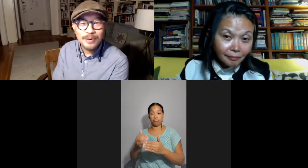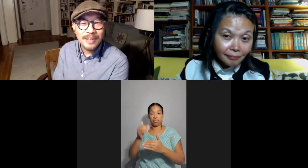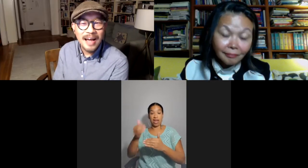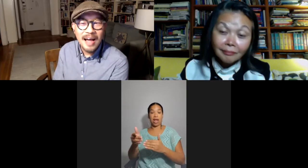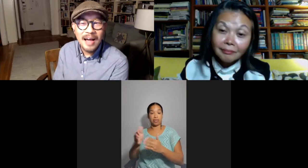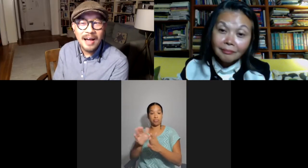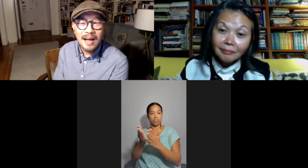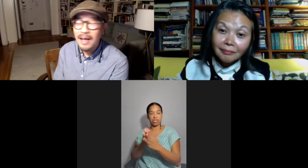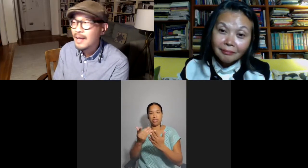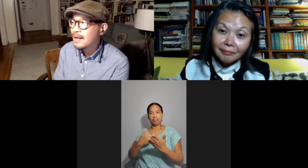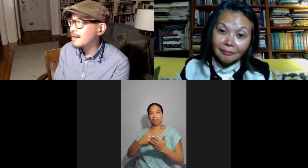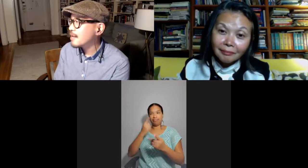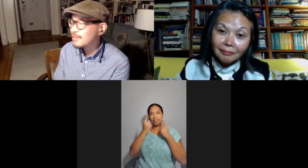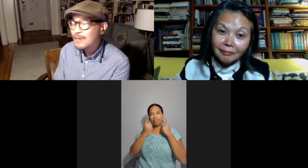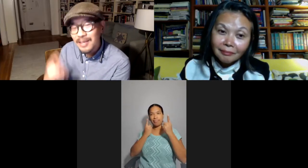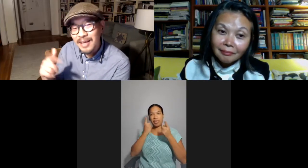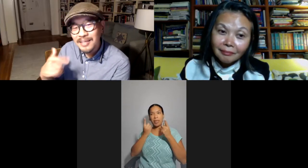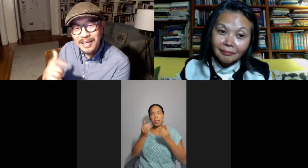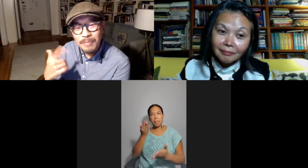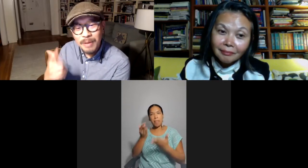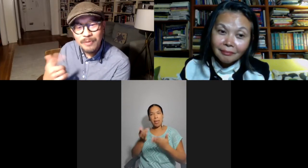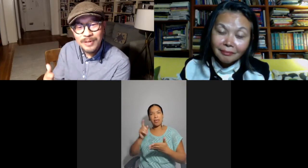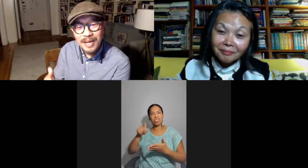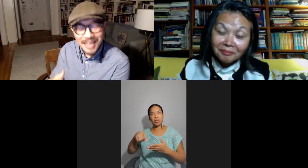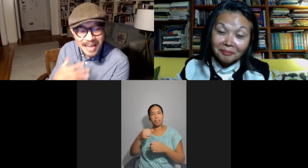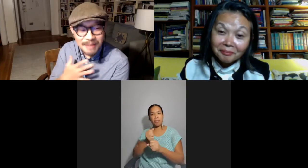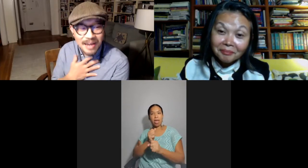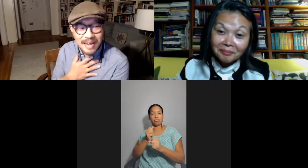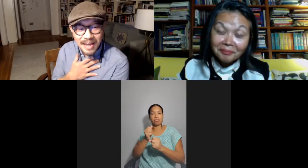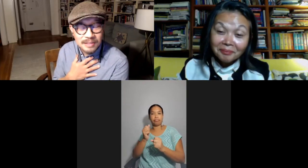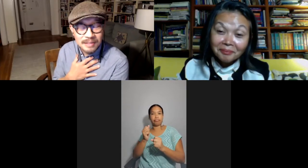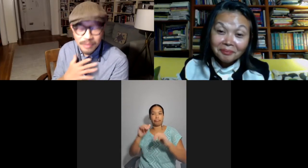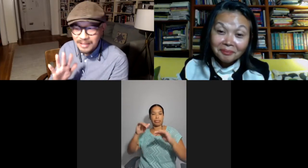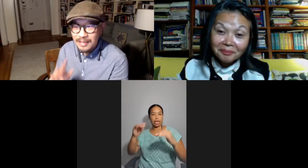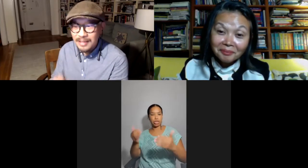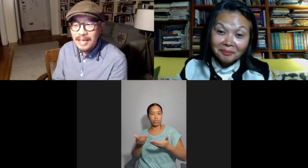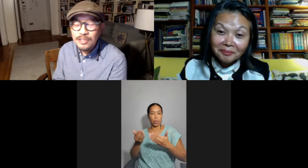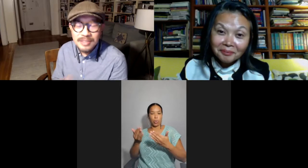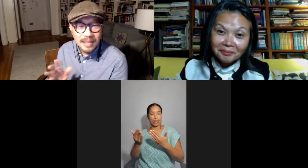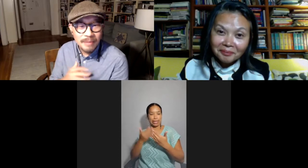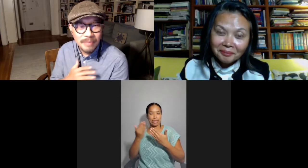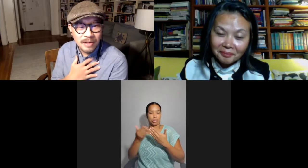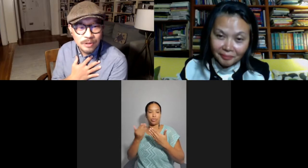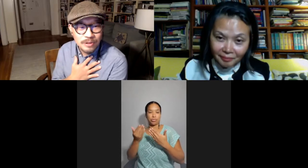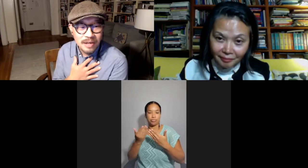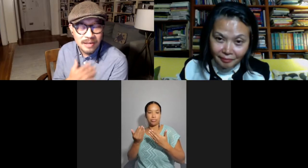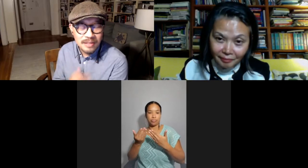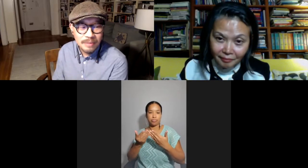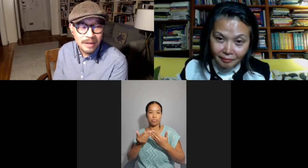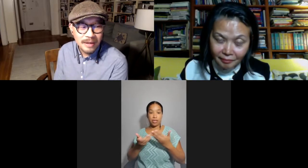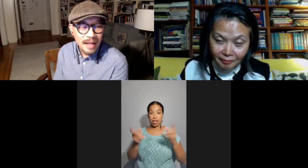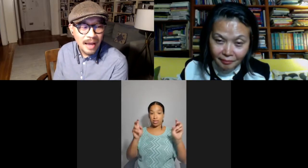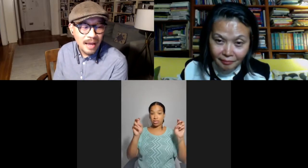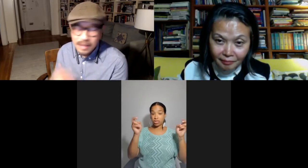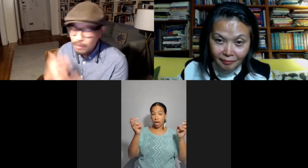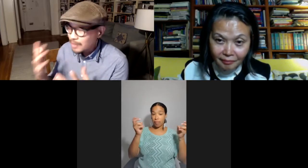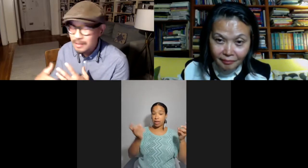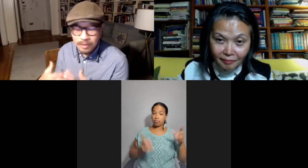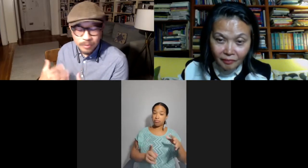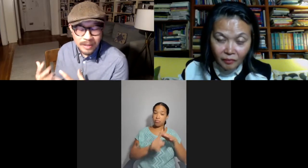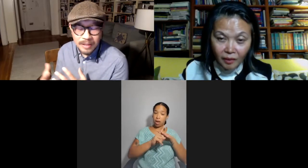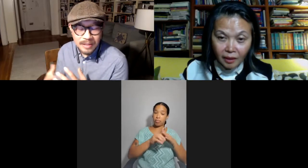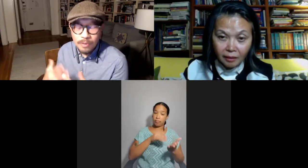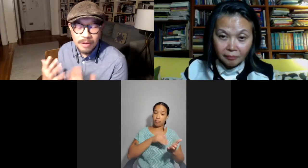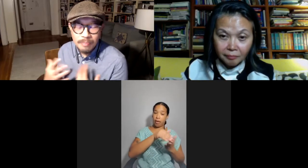actually, the talking heads come up a few times. I am not actually, well, I shouldn't say that I'm not a huge talking heads fan, but it